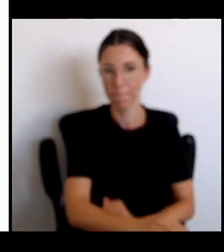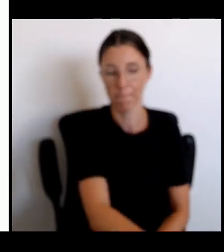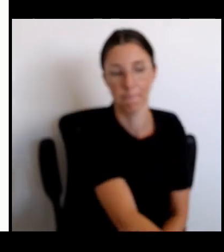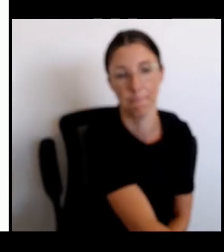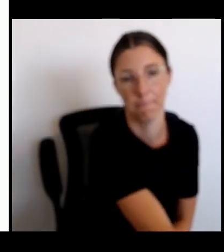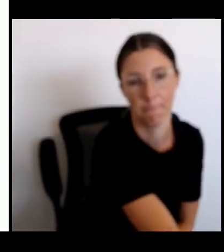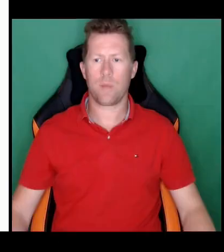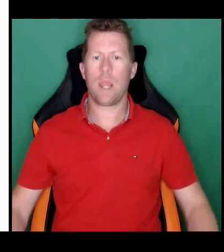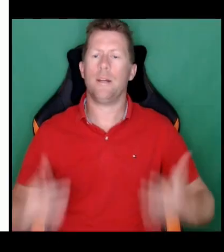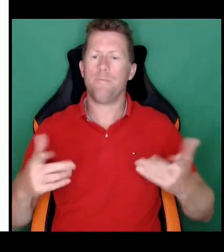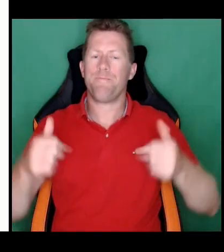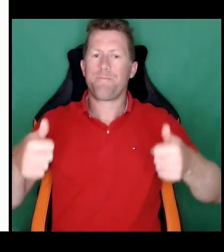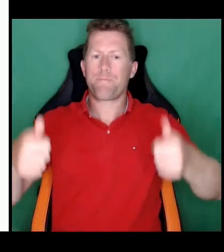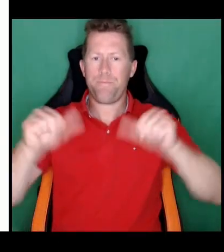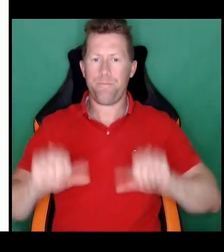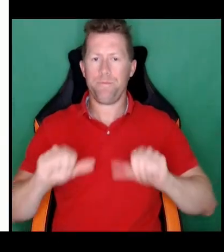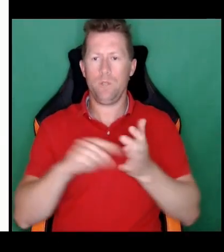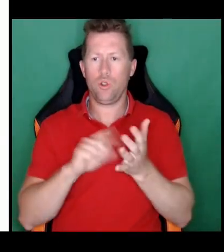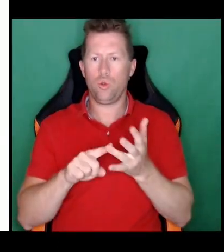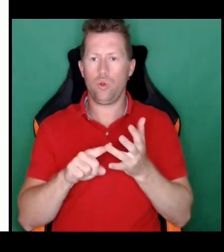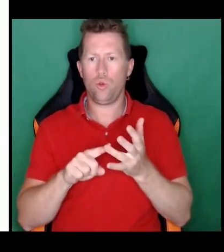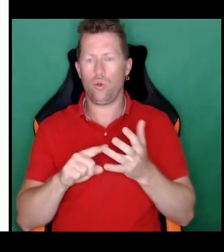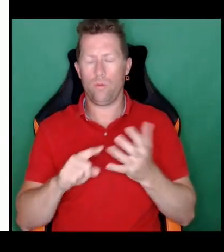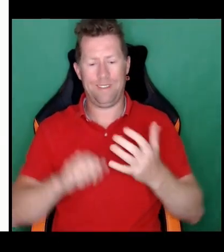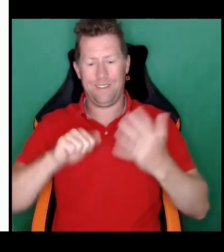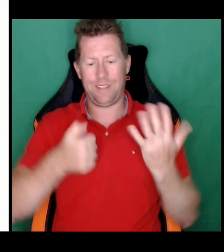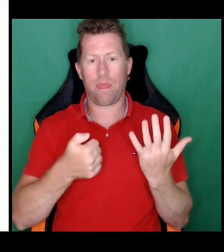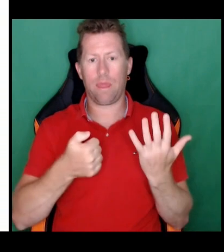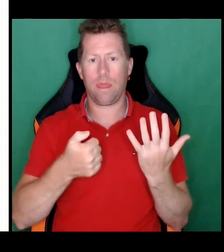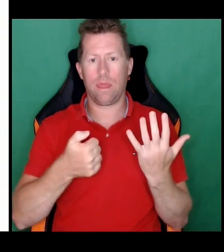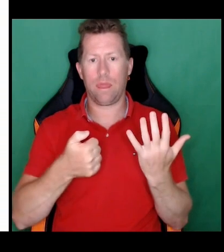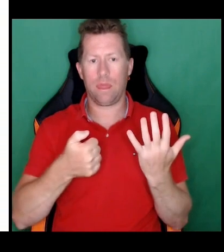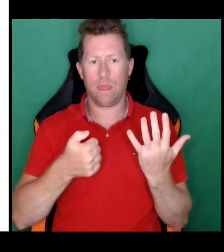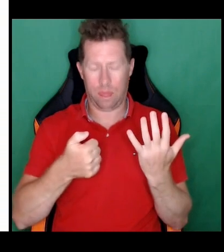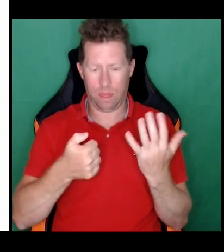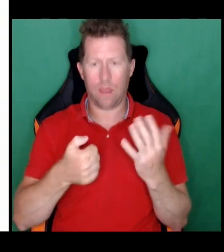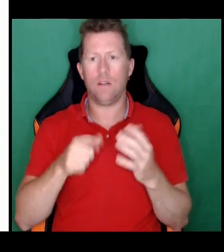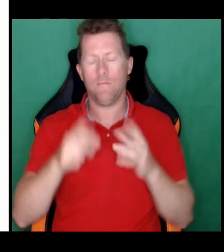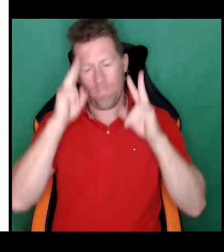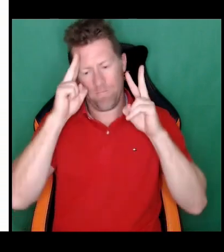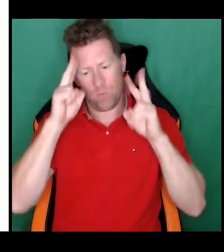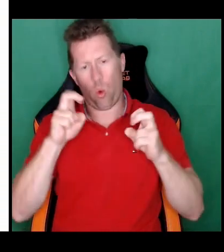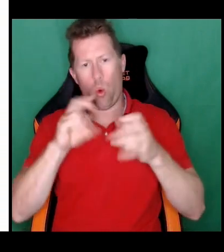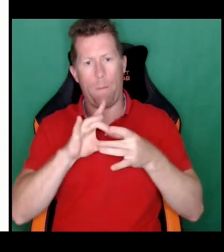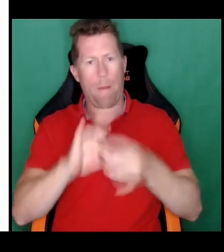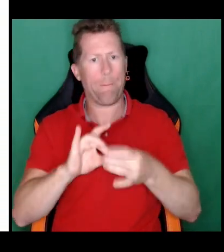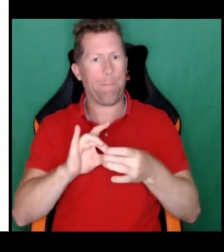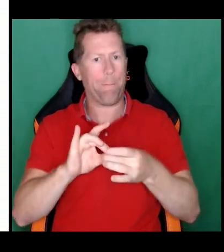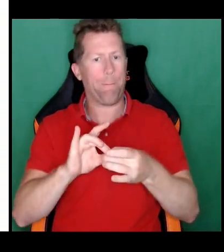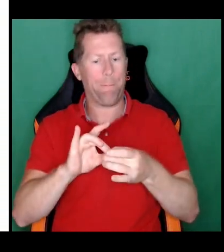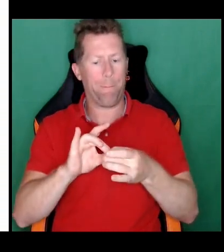So moving on now to the sixth segment, our segment that we've called or referred to as the